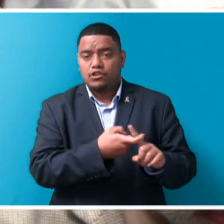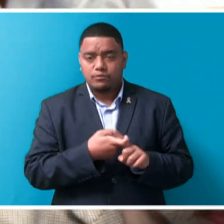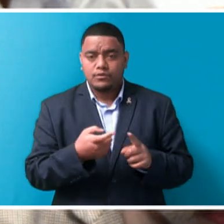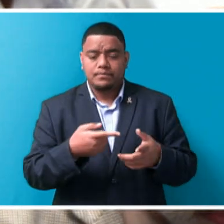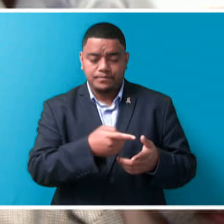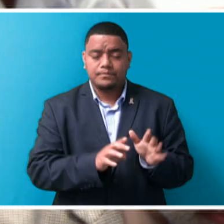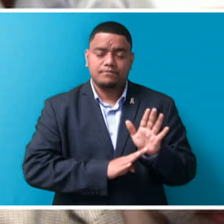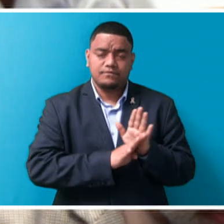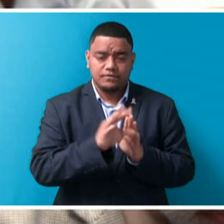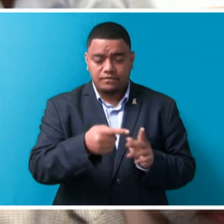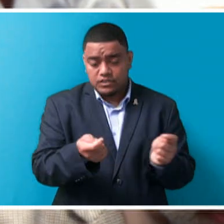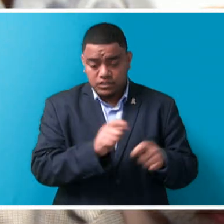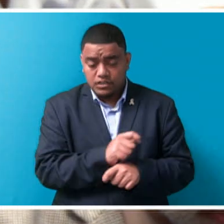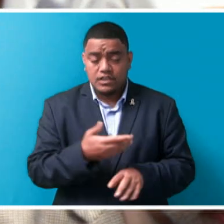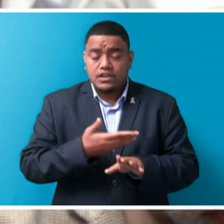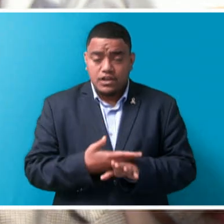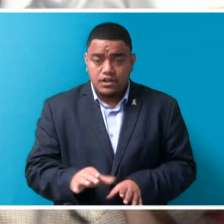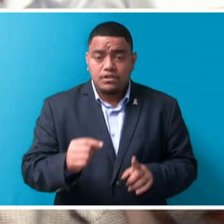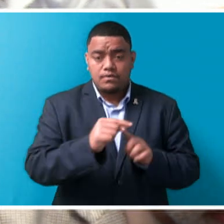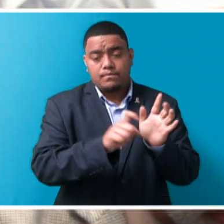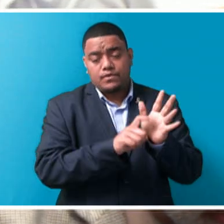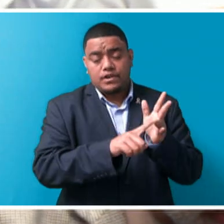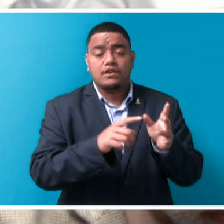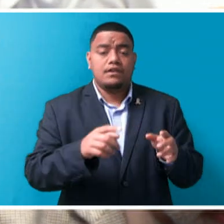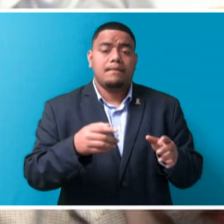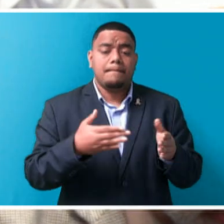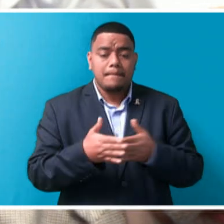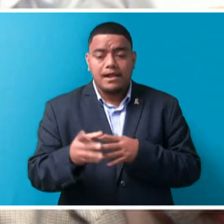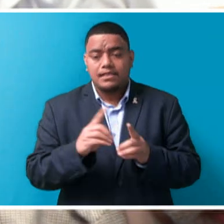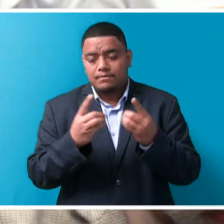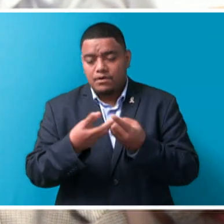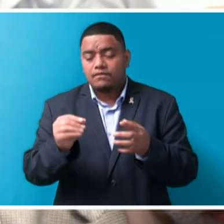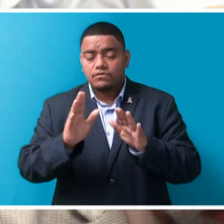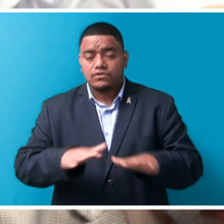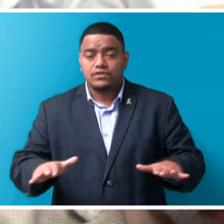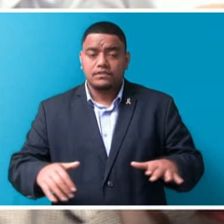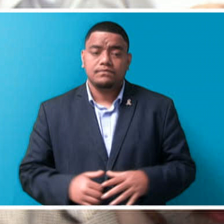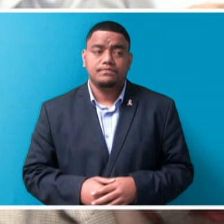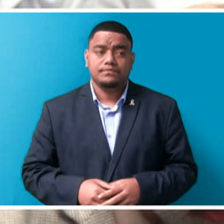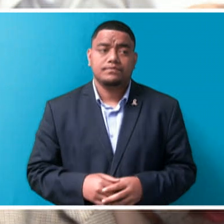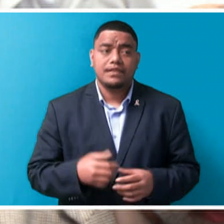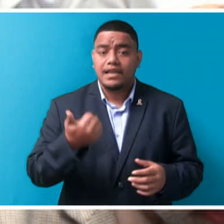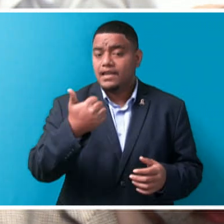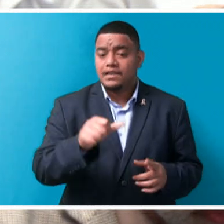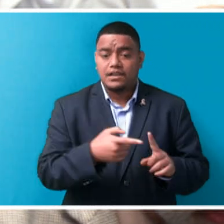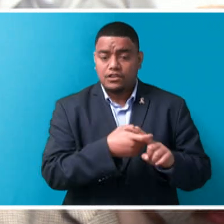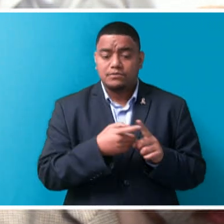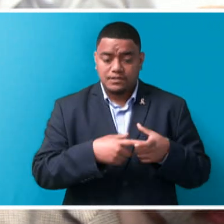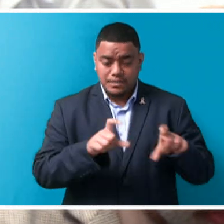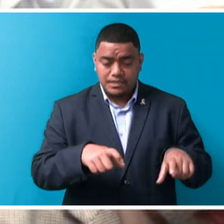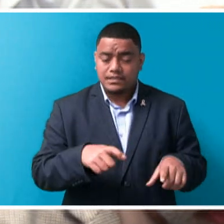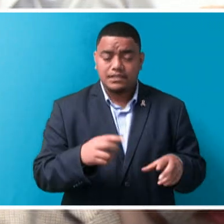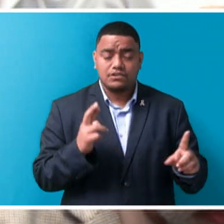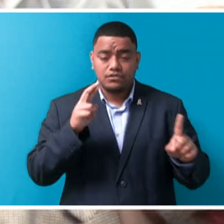major pillar of this change is the new pre-court adoption process led by the Department of Children. Before any adoption case ever reaches